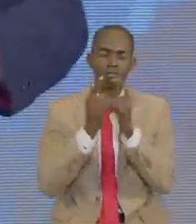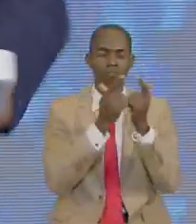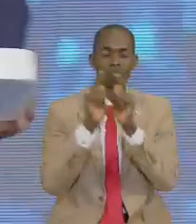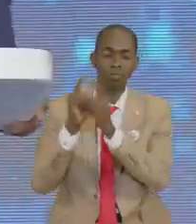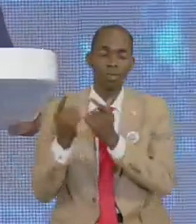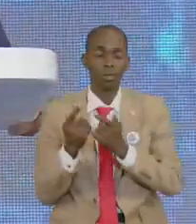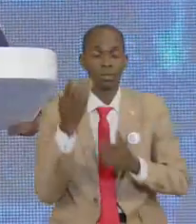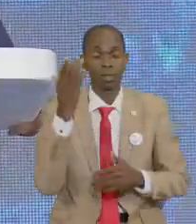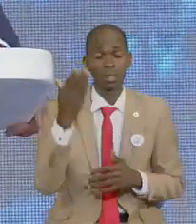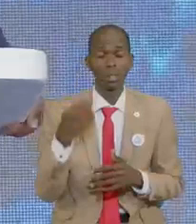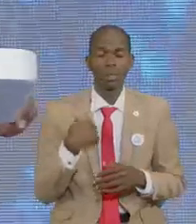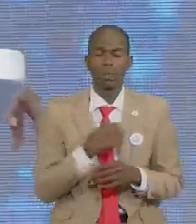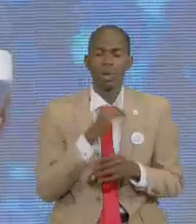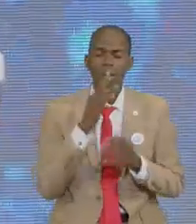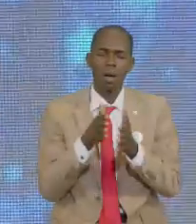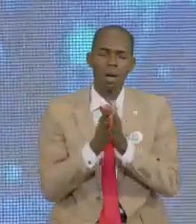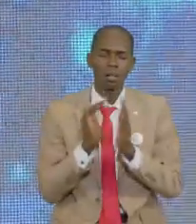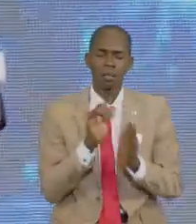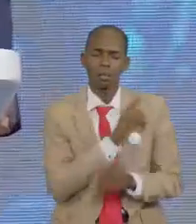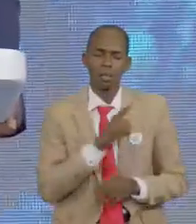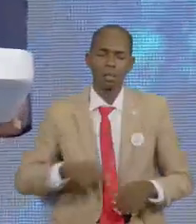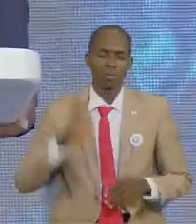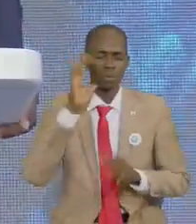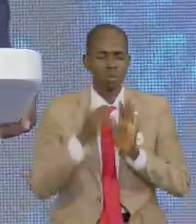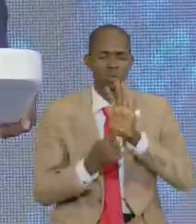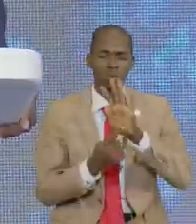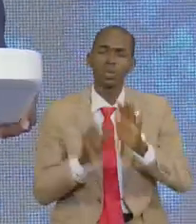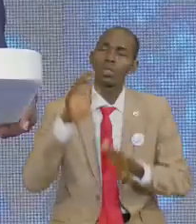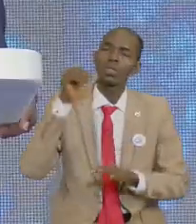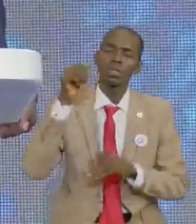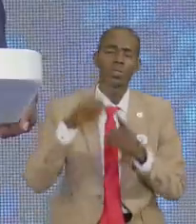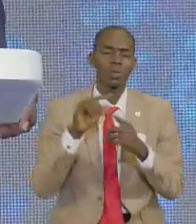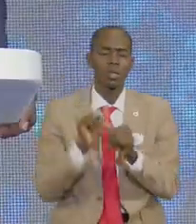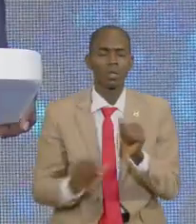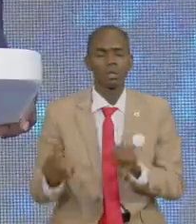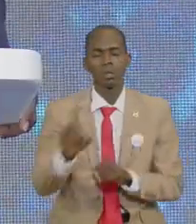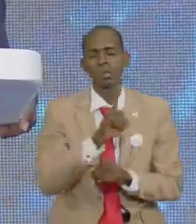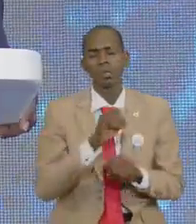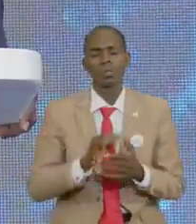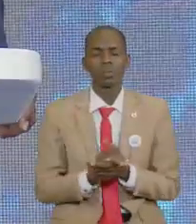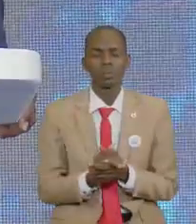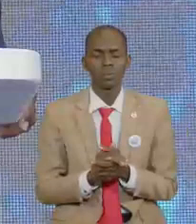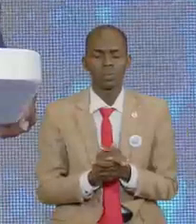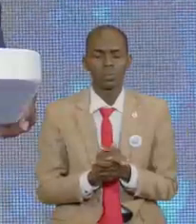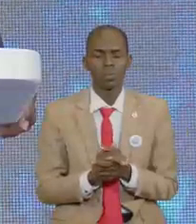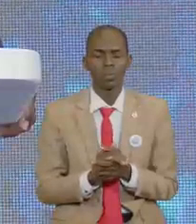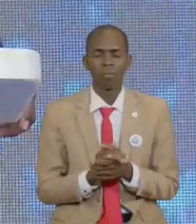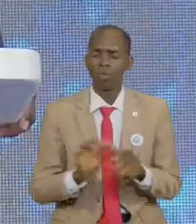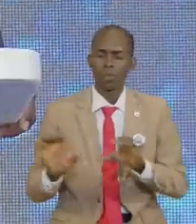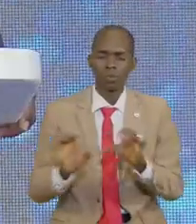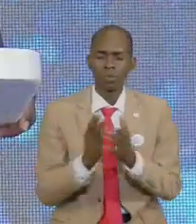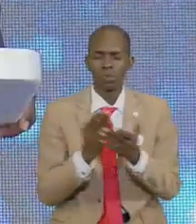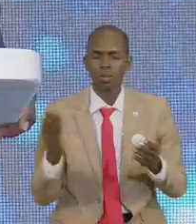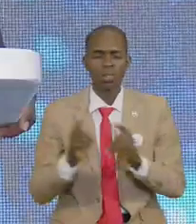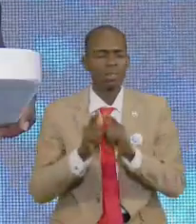we're asking, Lord, you reveal yourself, you manifest yourself to everyone. Do something great in